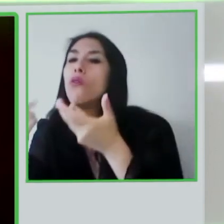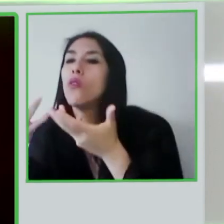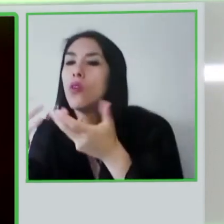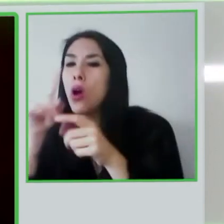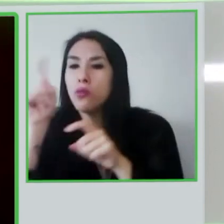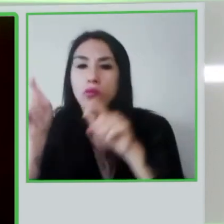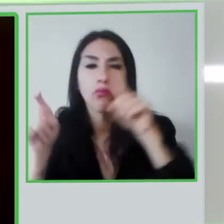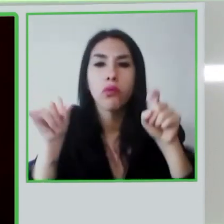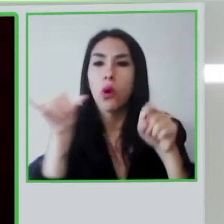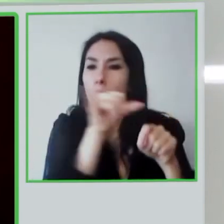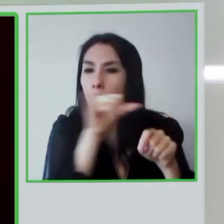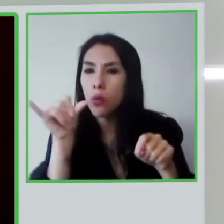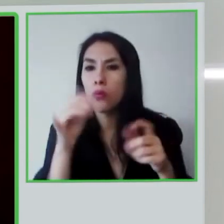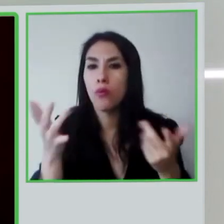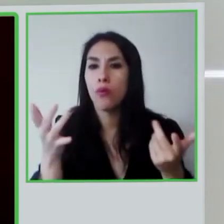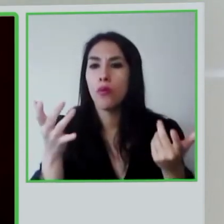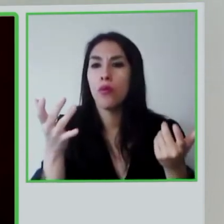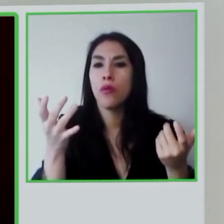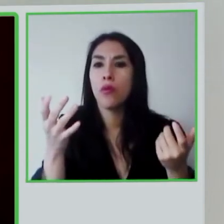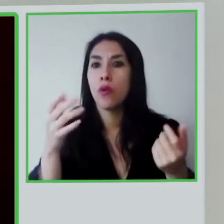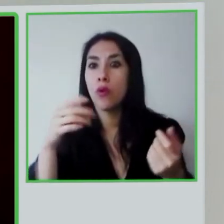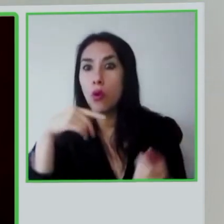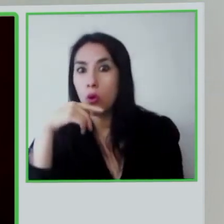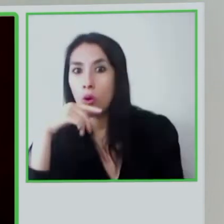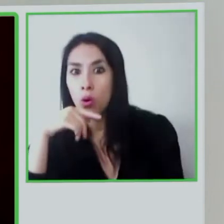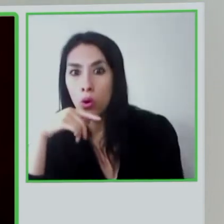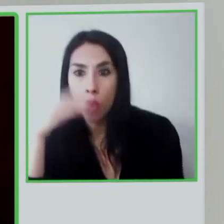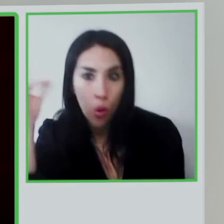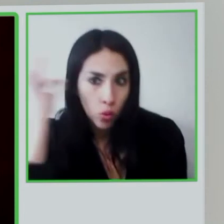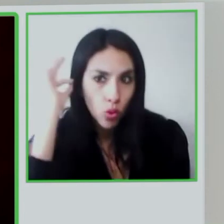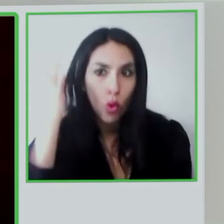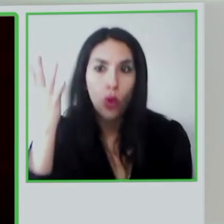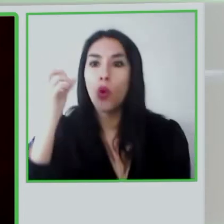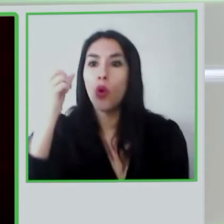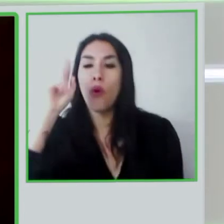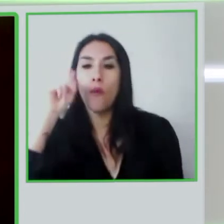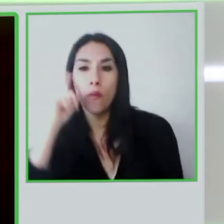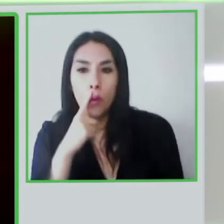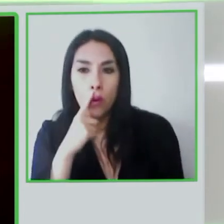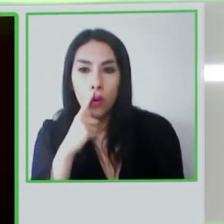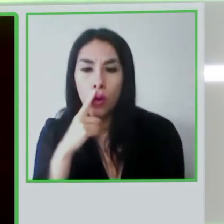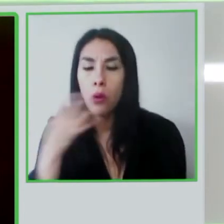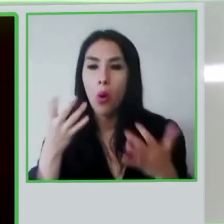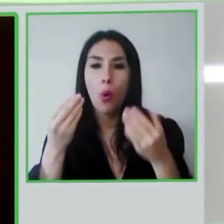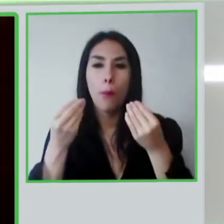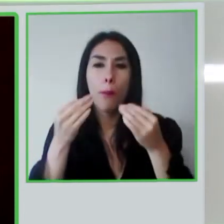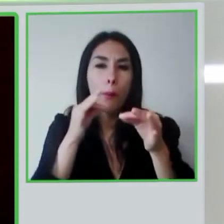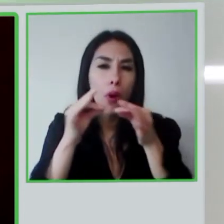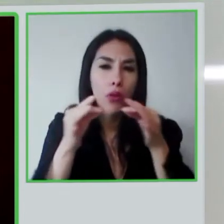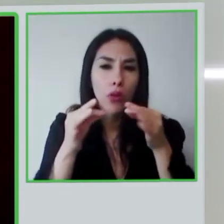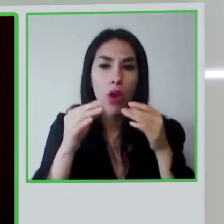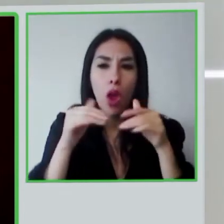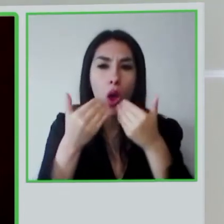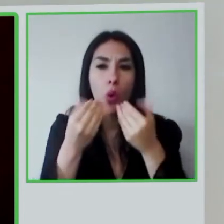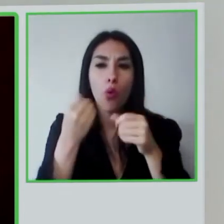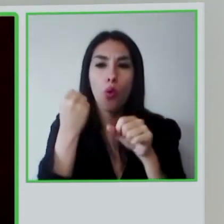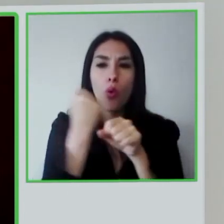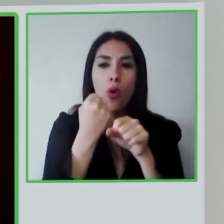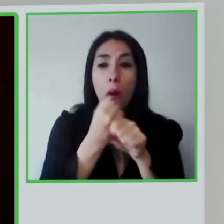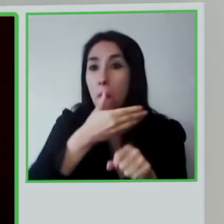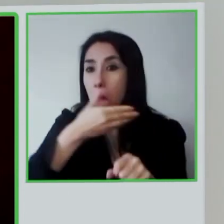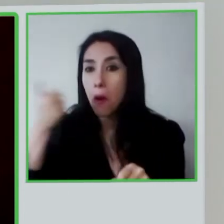First, you need to prove that you have a disability, and then it would be a legal obligation